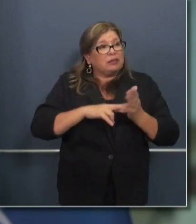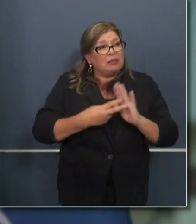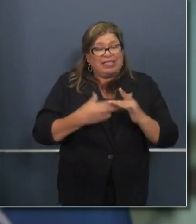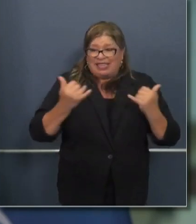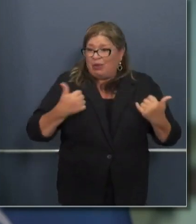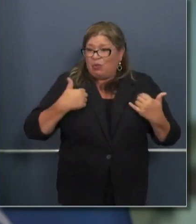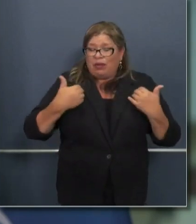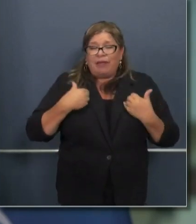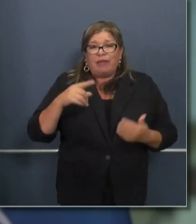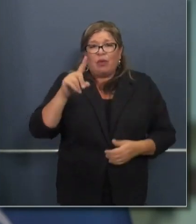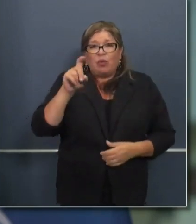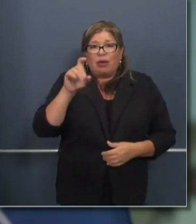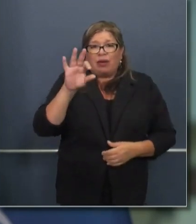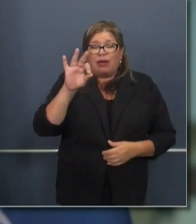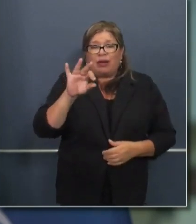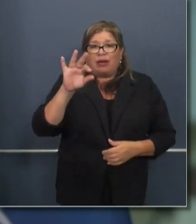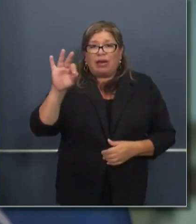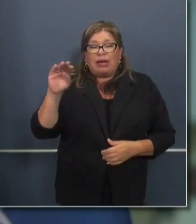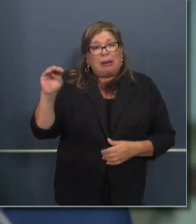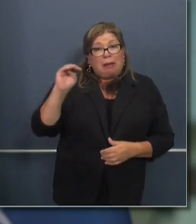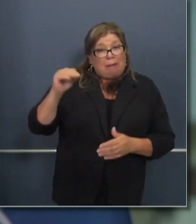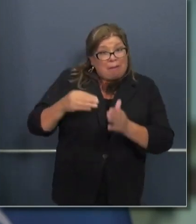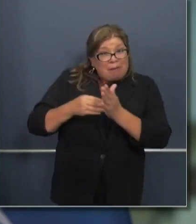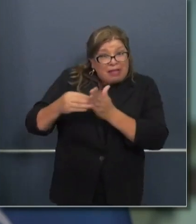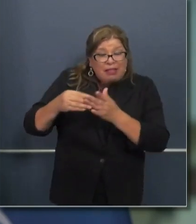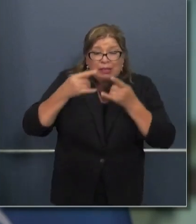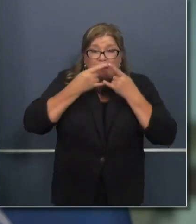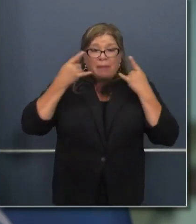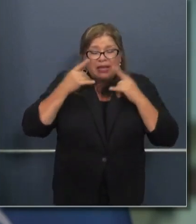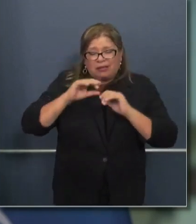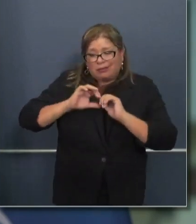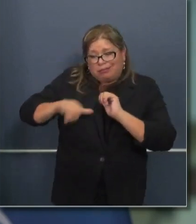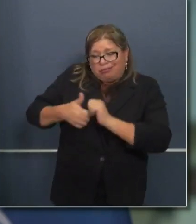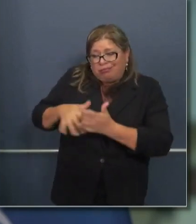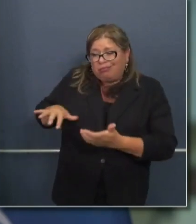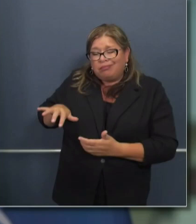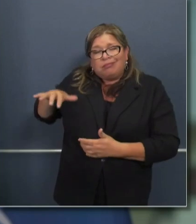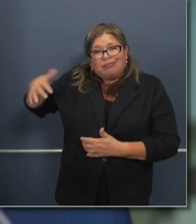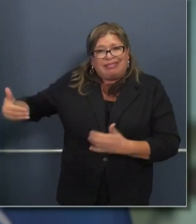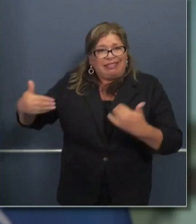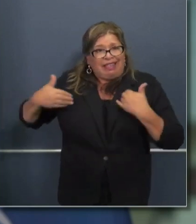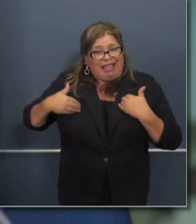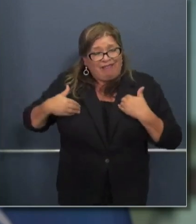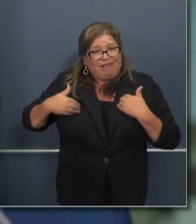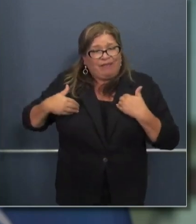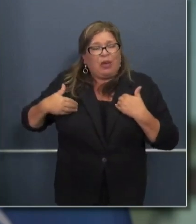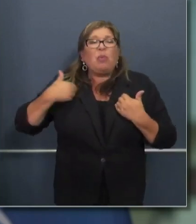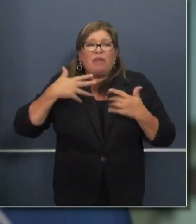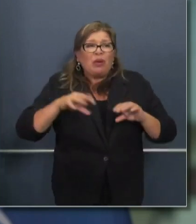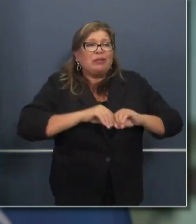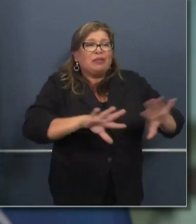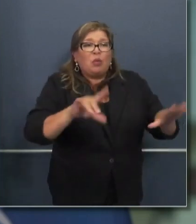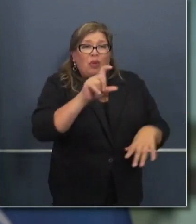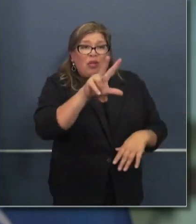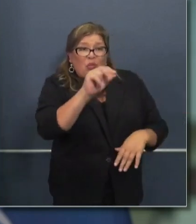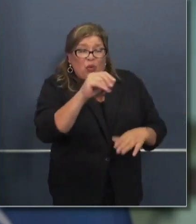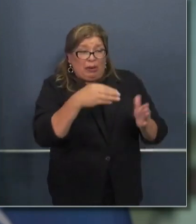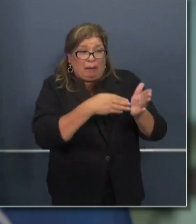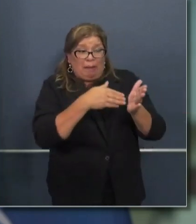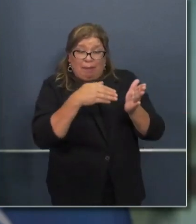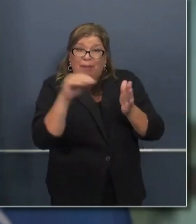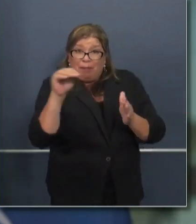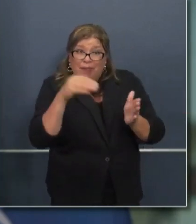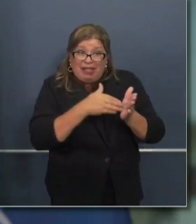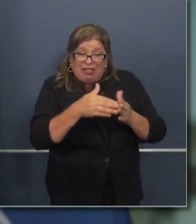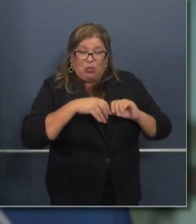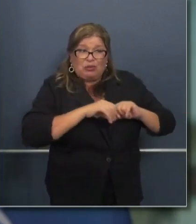of 199 million masks. We've distributed 130 million. We have an inventory of 199 million.